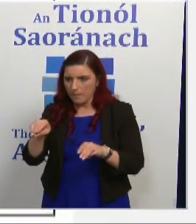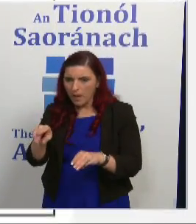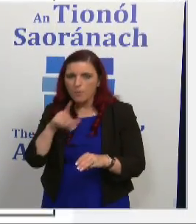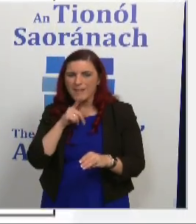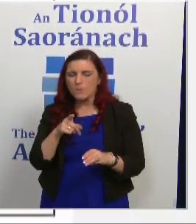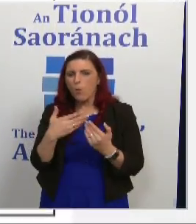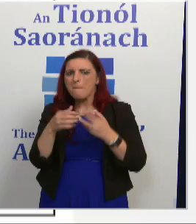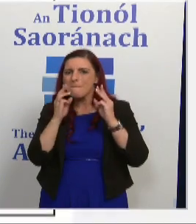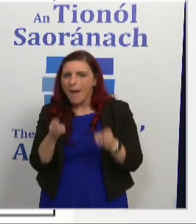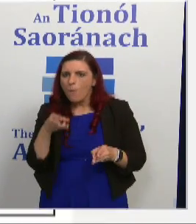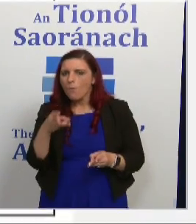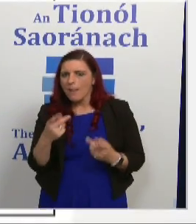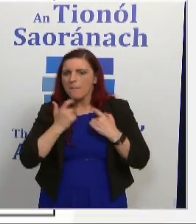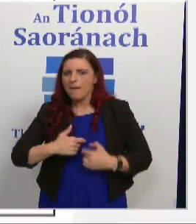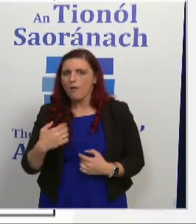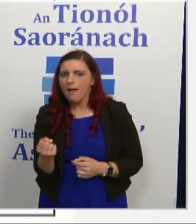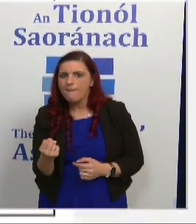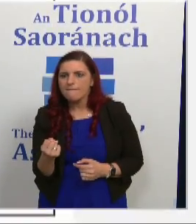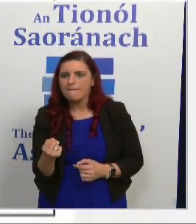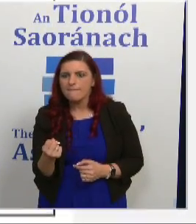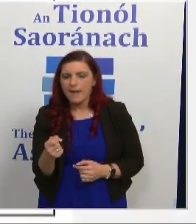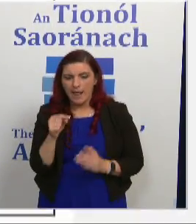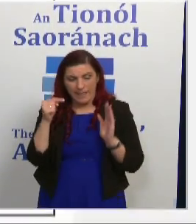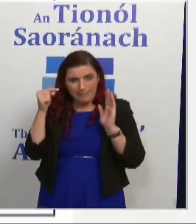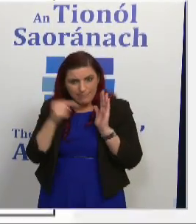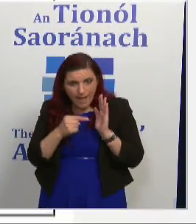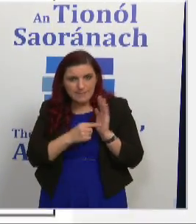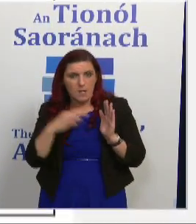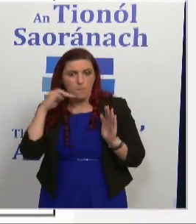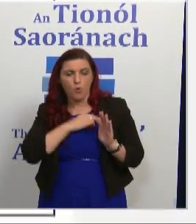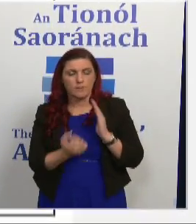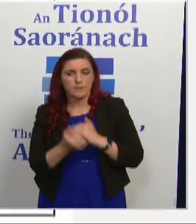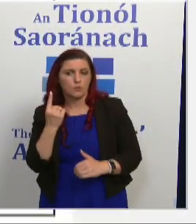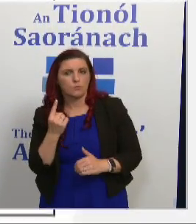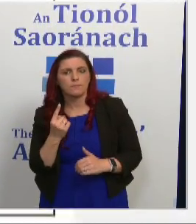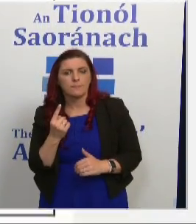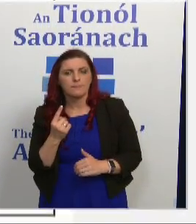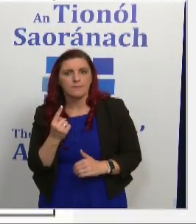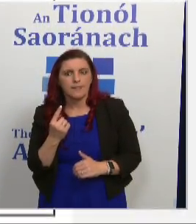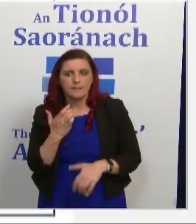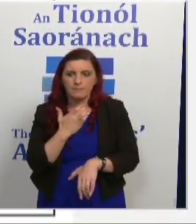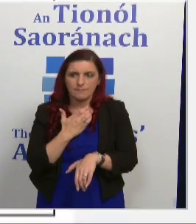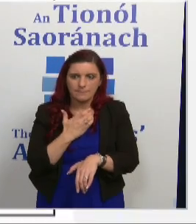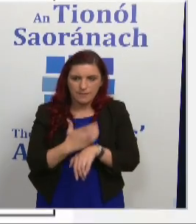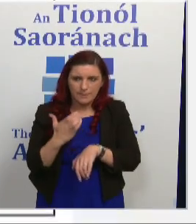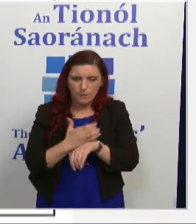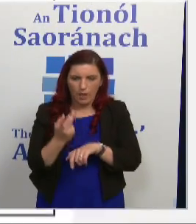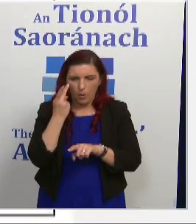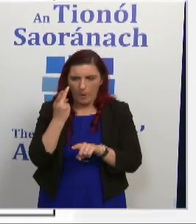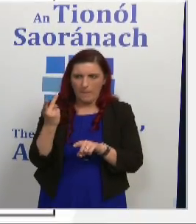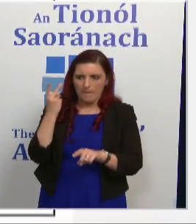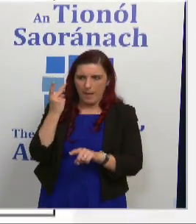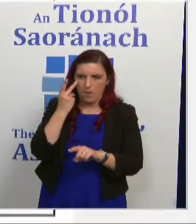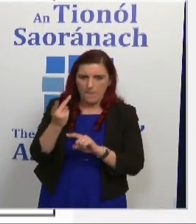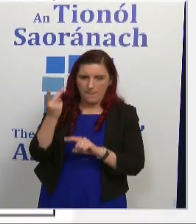has. So I think that's a key issue, just to reiterate A's point, is to constantly go back to that idea of